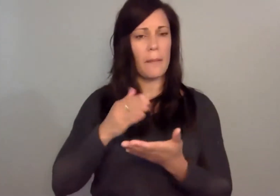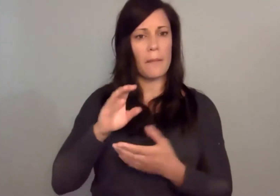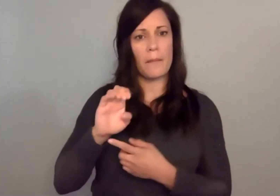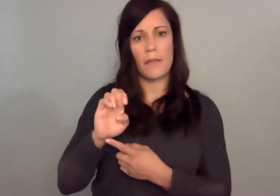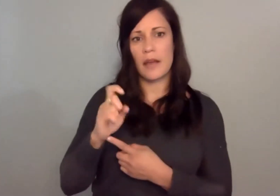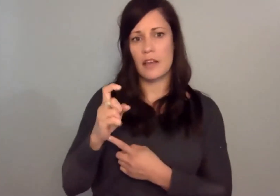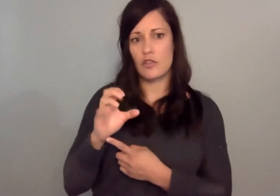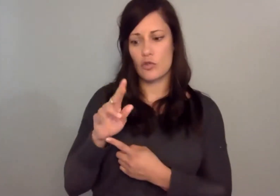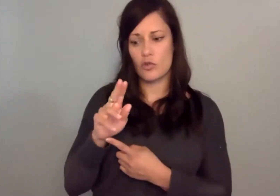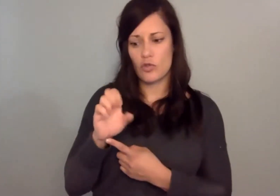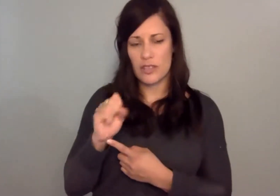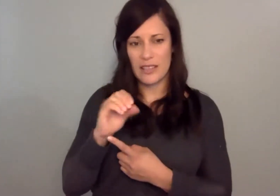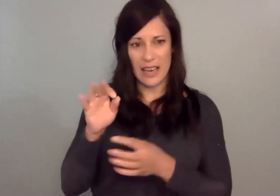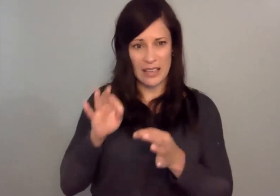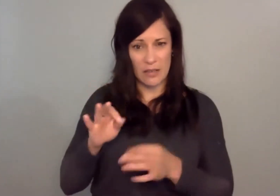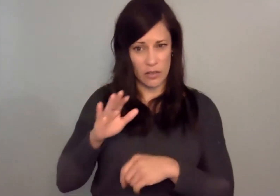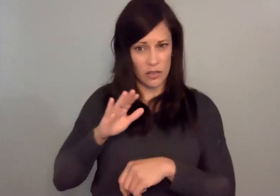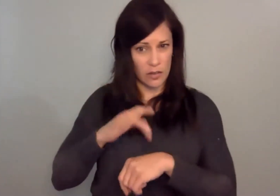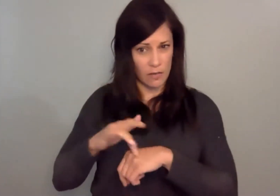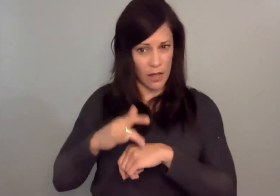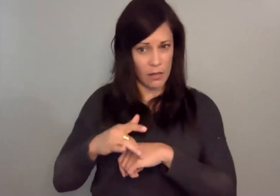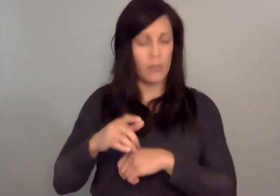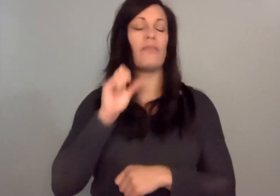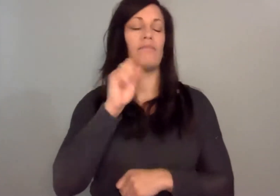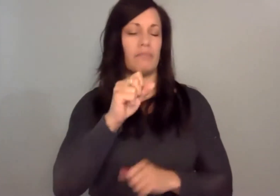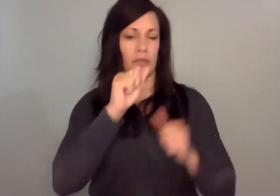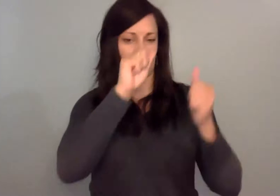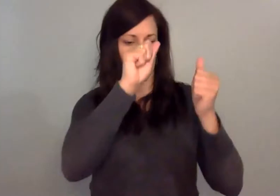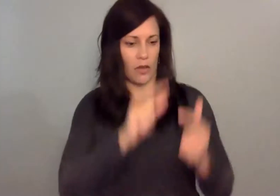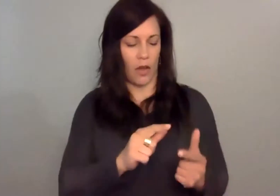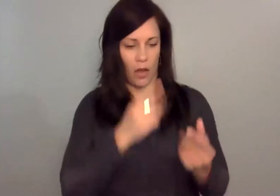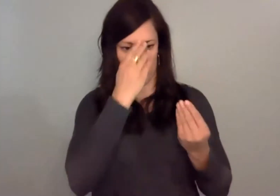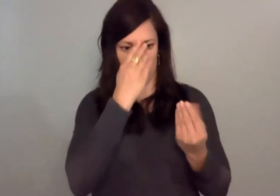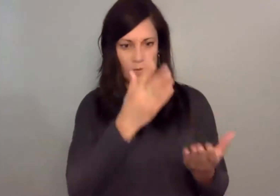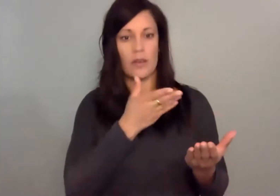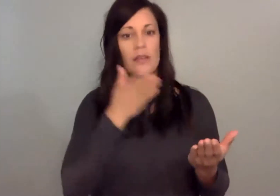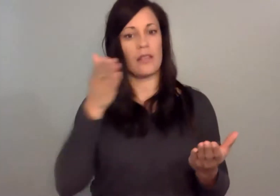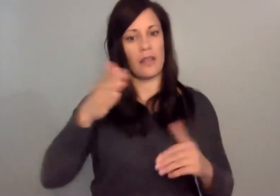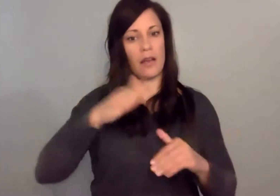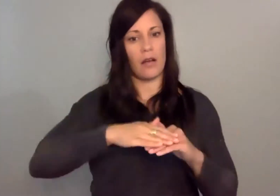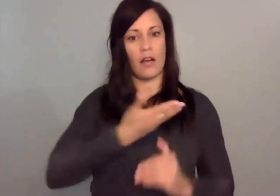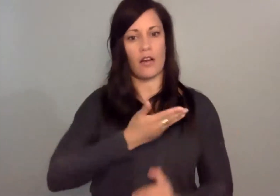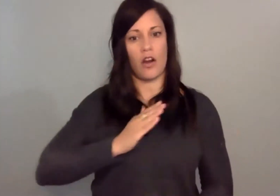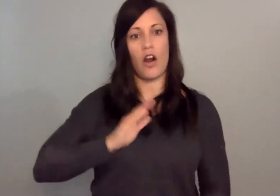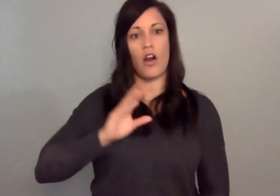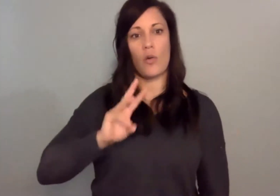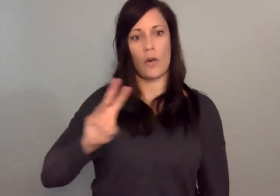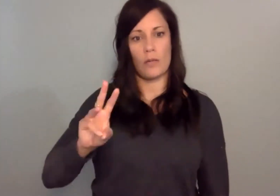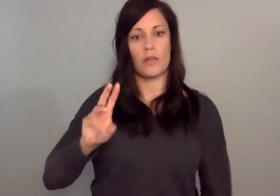on the website. And yes, all the information Steffi shared is there on